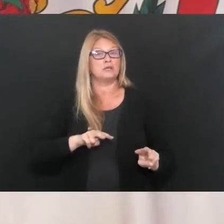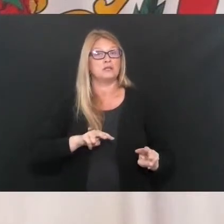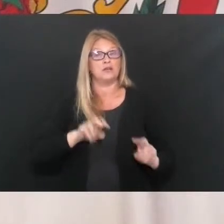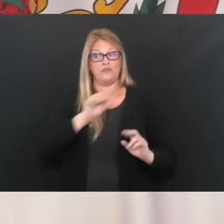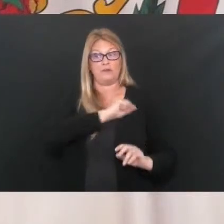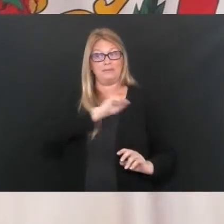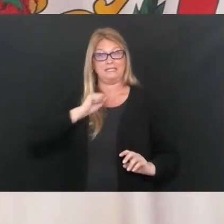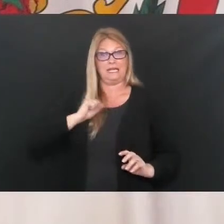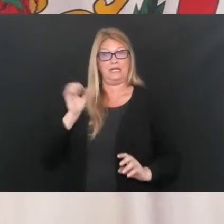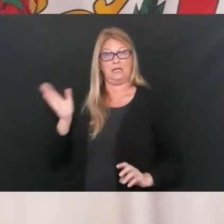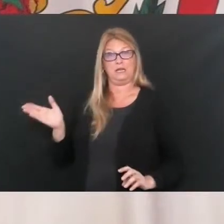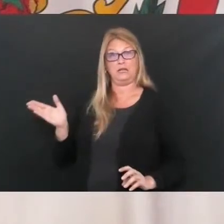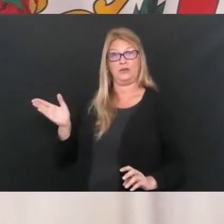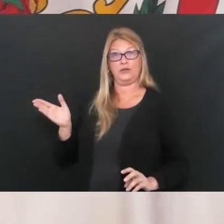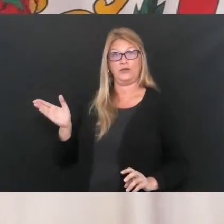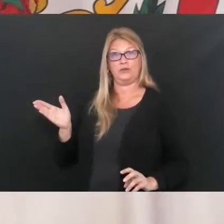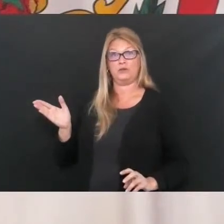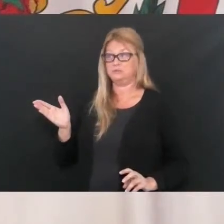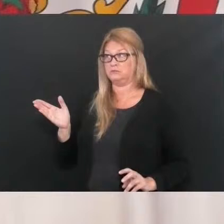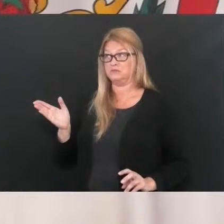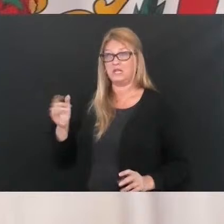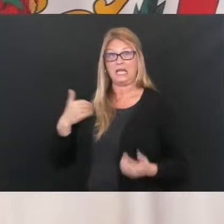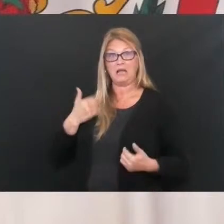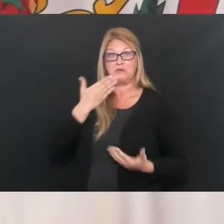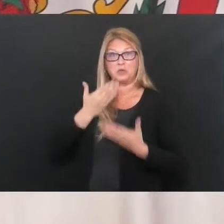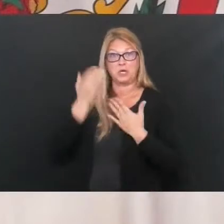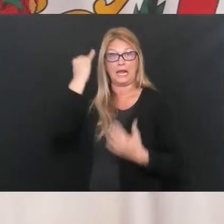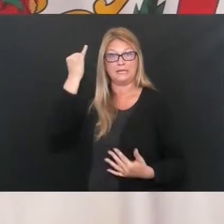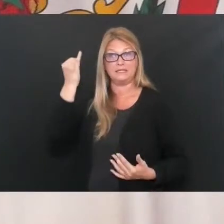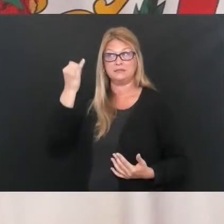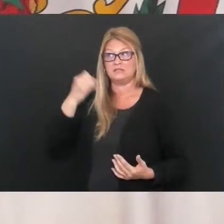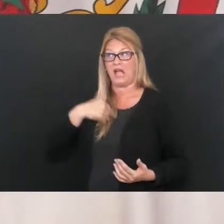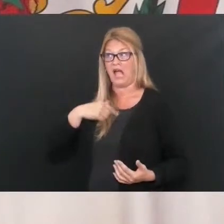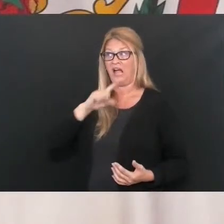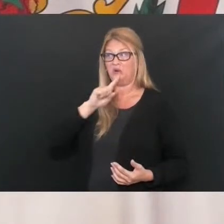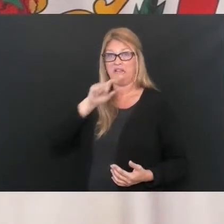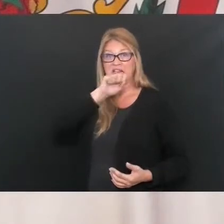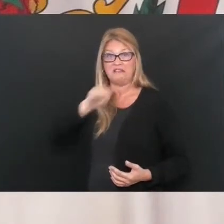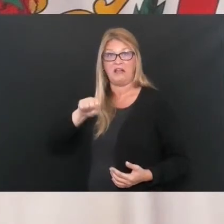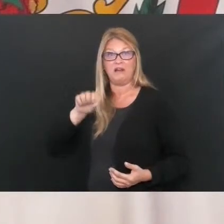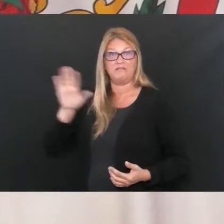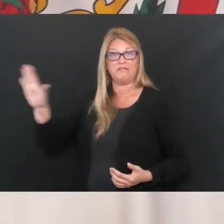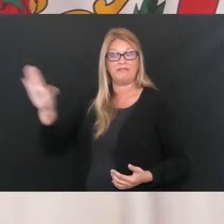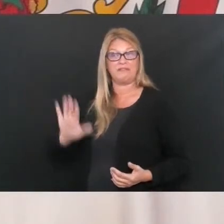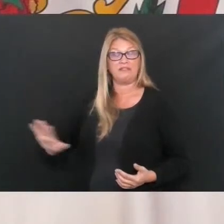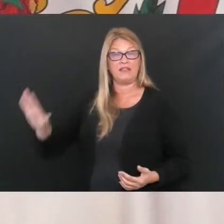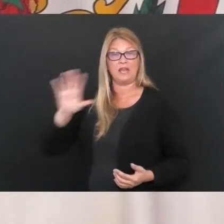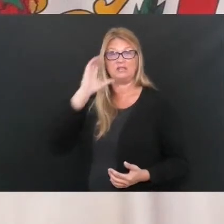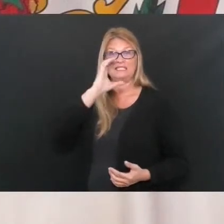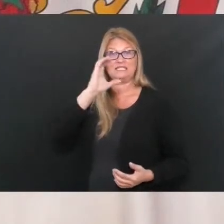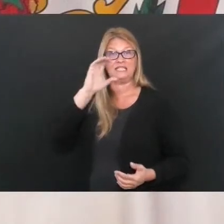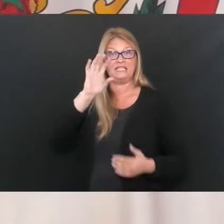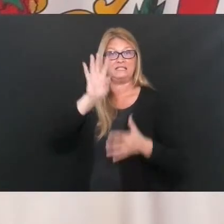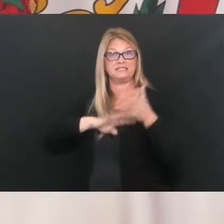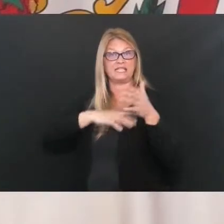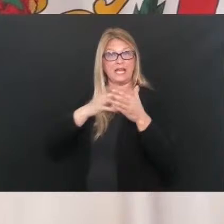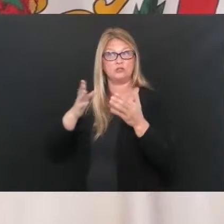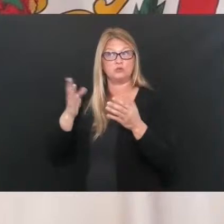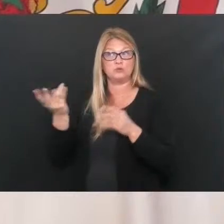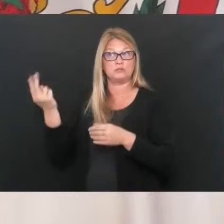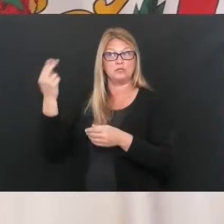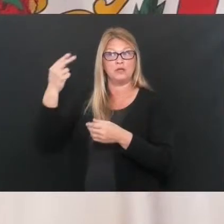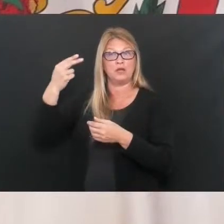side, there's some really good stuff. I love the fact that the C schedules are brought back